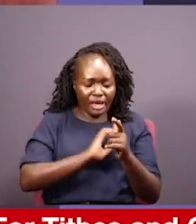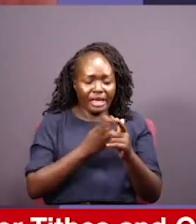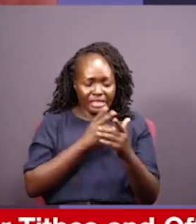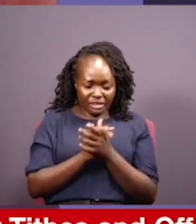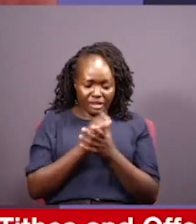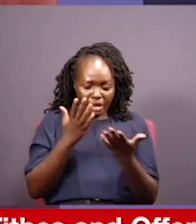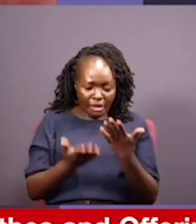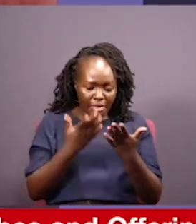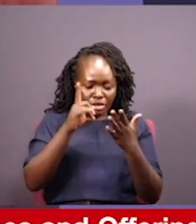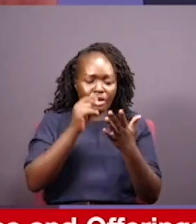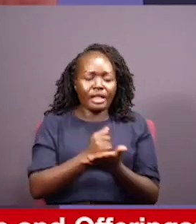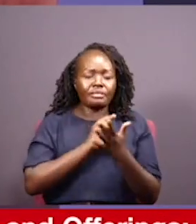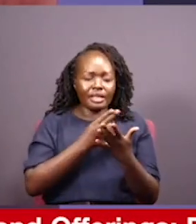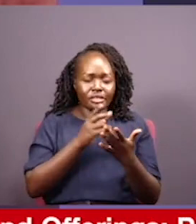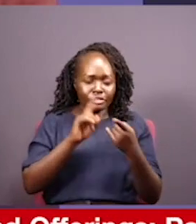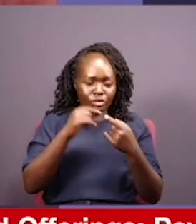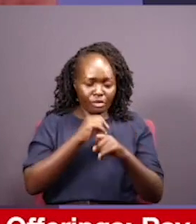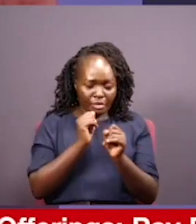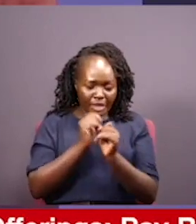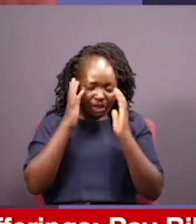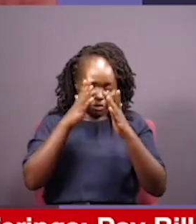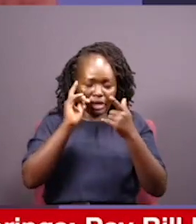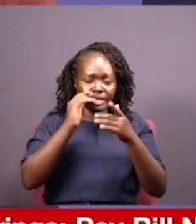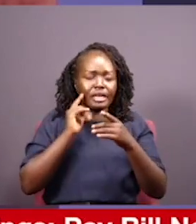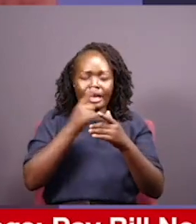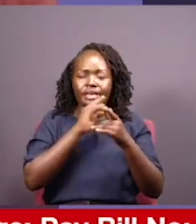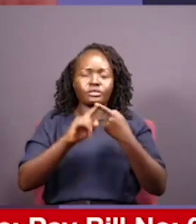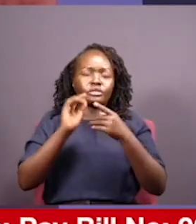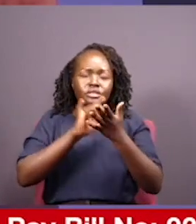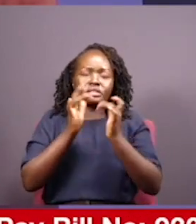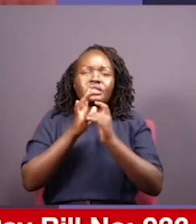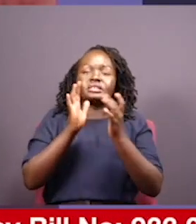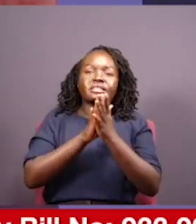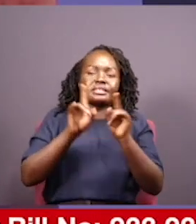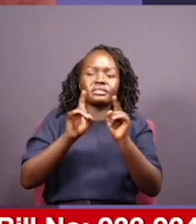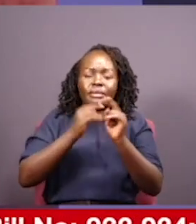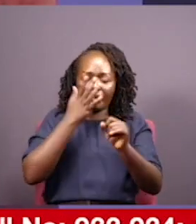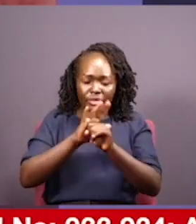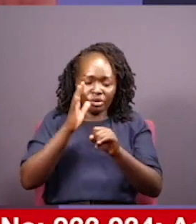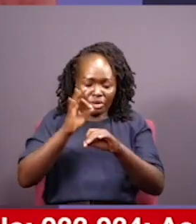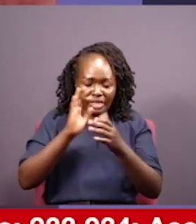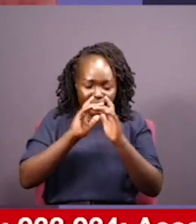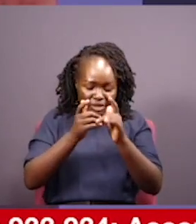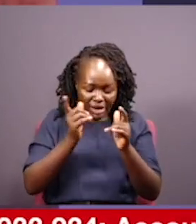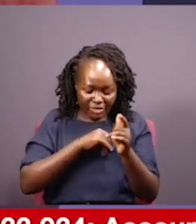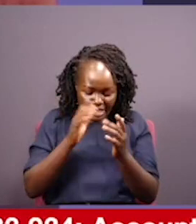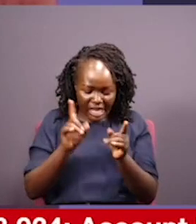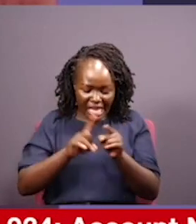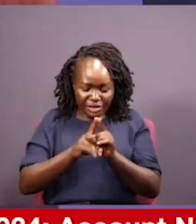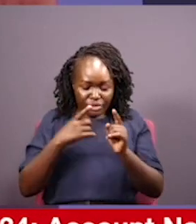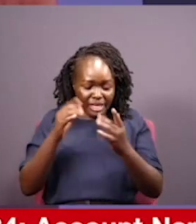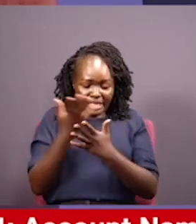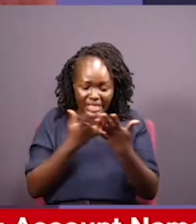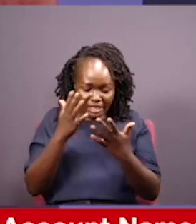Lord God, to fix our eyes on Jesus and even on the promise of his reward as we engage, mighty Father, in